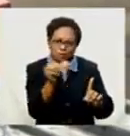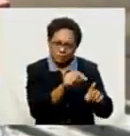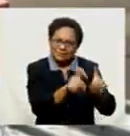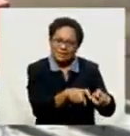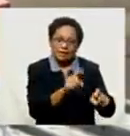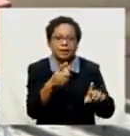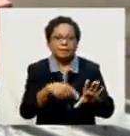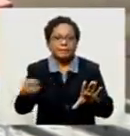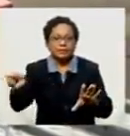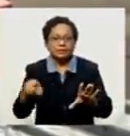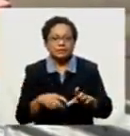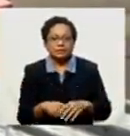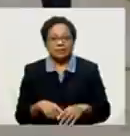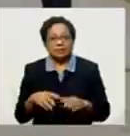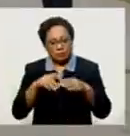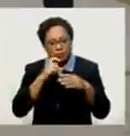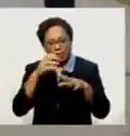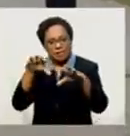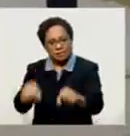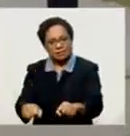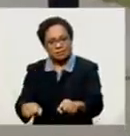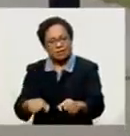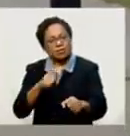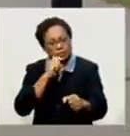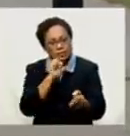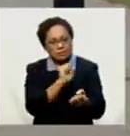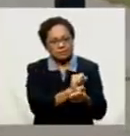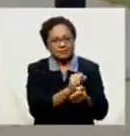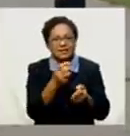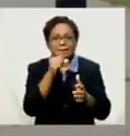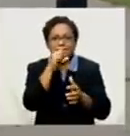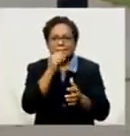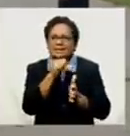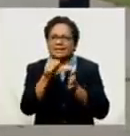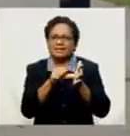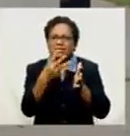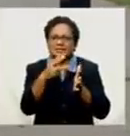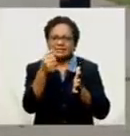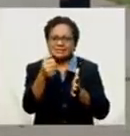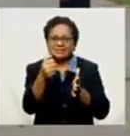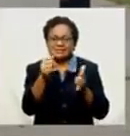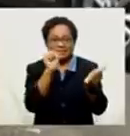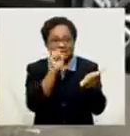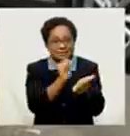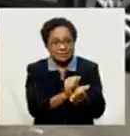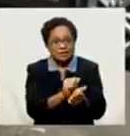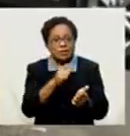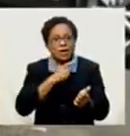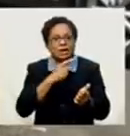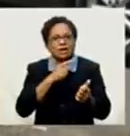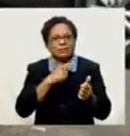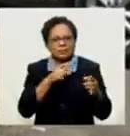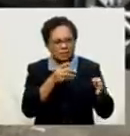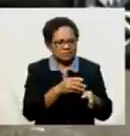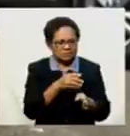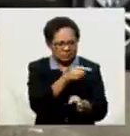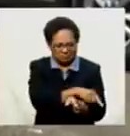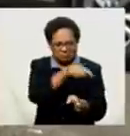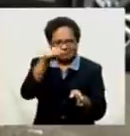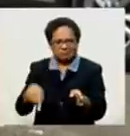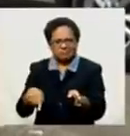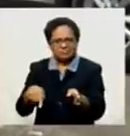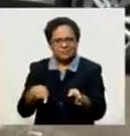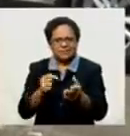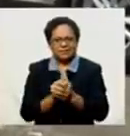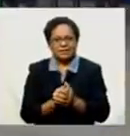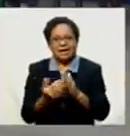during lockdown will be dealt with accordingly. A 36-year-old man was arrested after he crossed the Dokanavatu containment area and